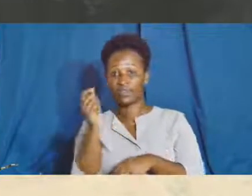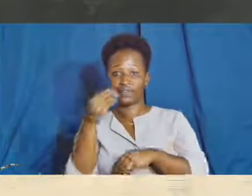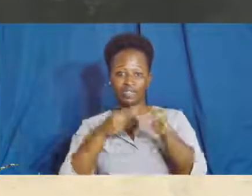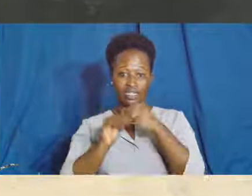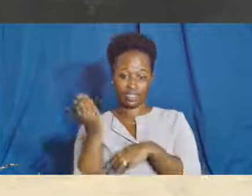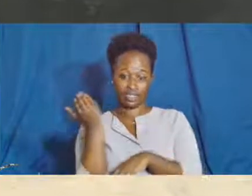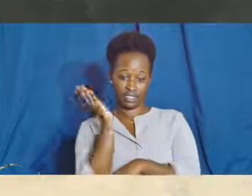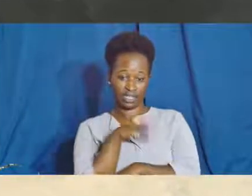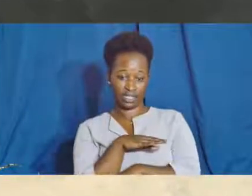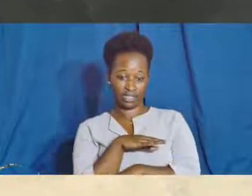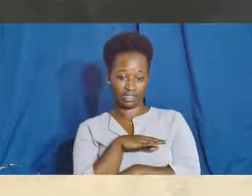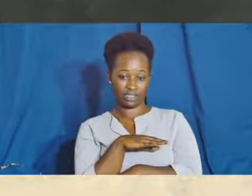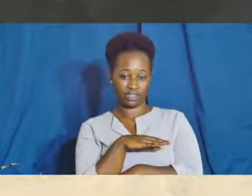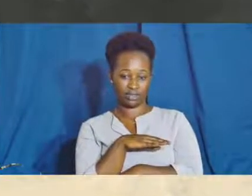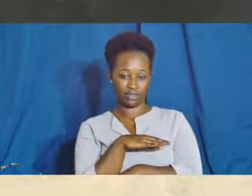returns,